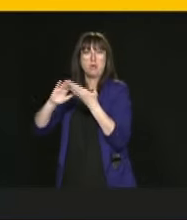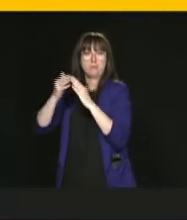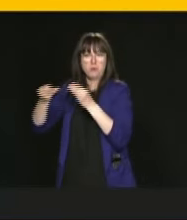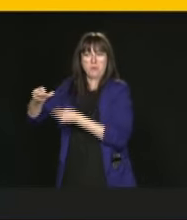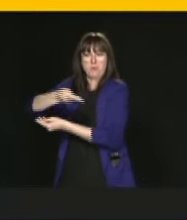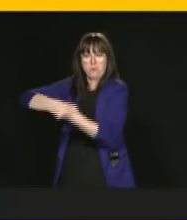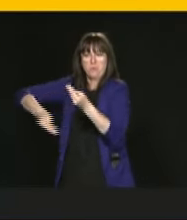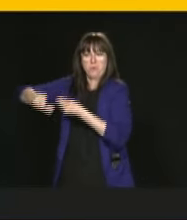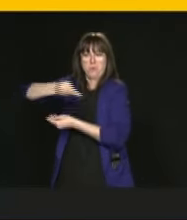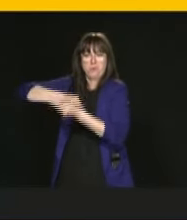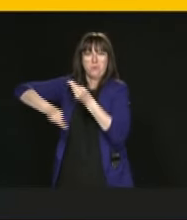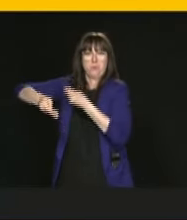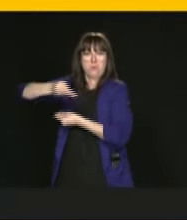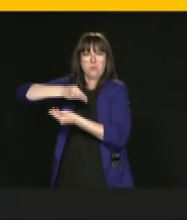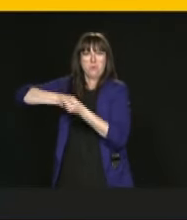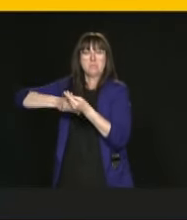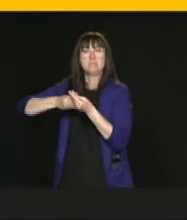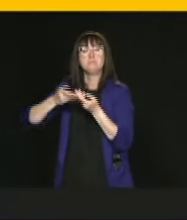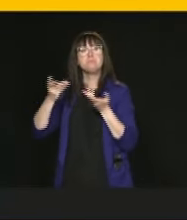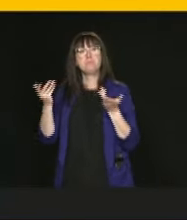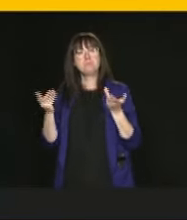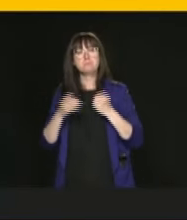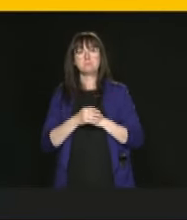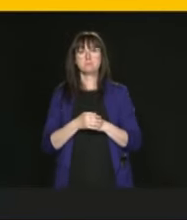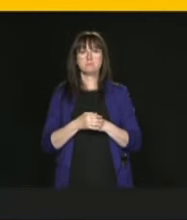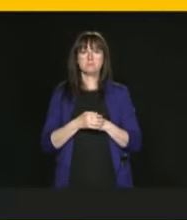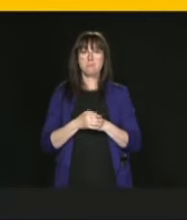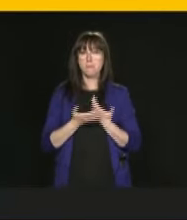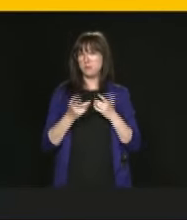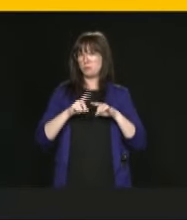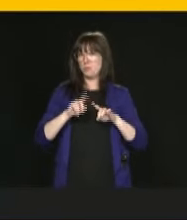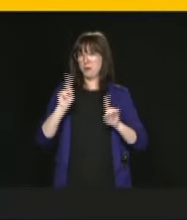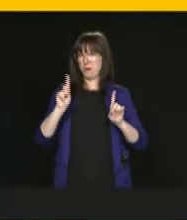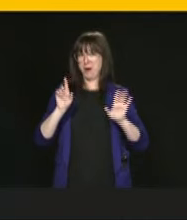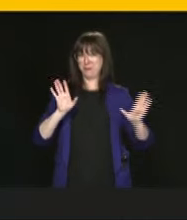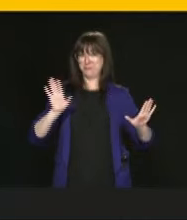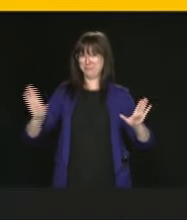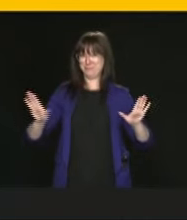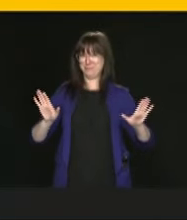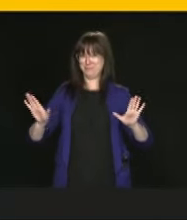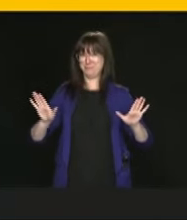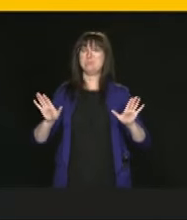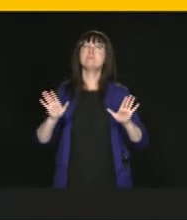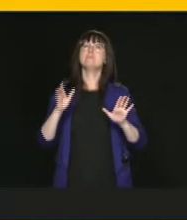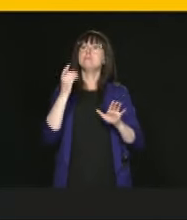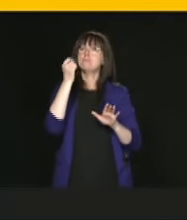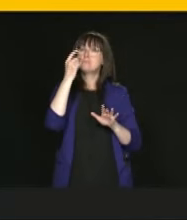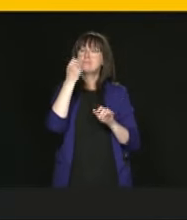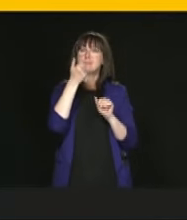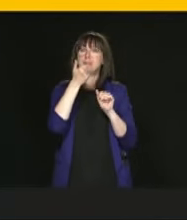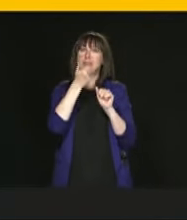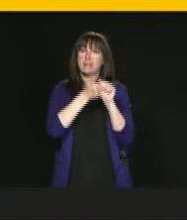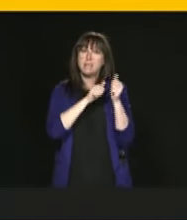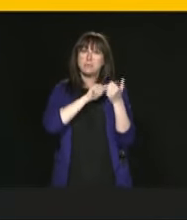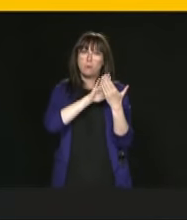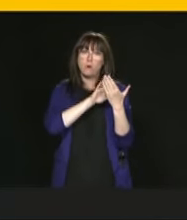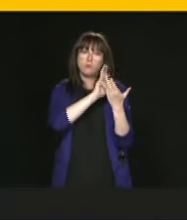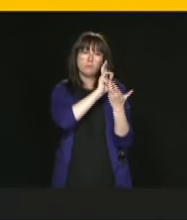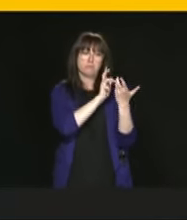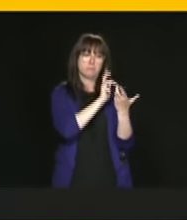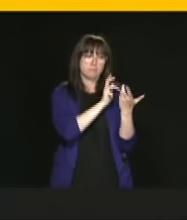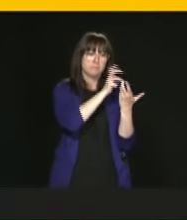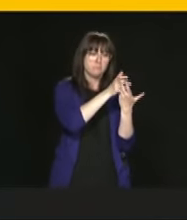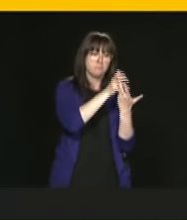where you're talking about. It does have to be tailored to the individual setting. Some areas might actually have